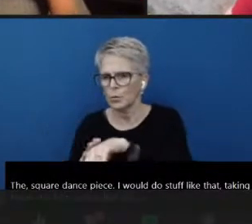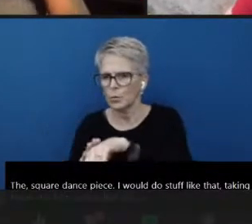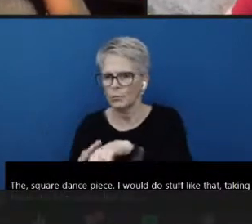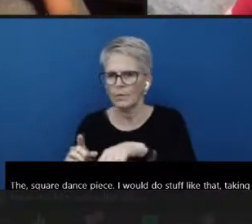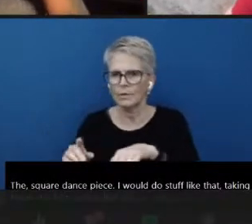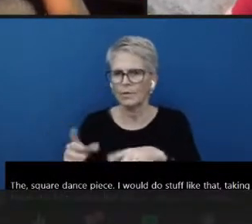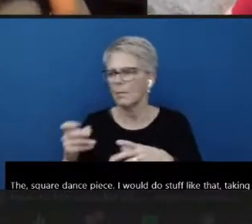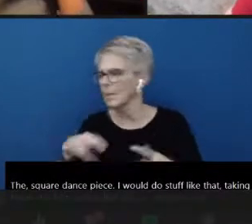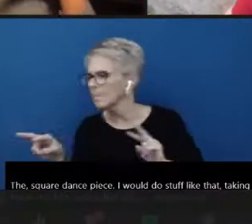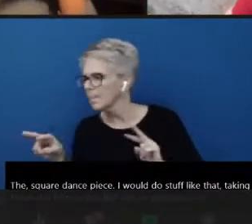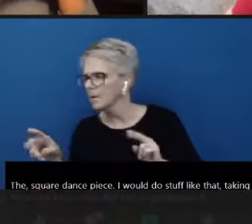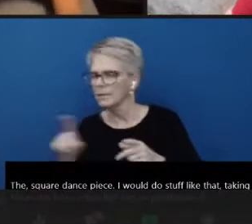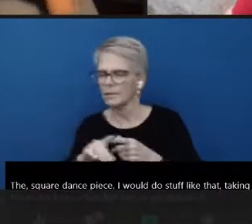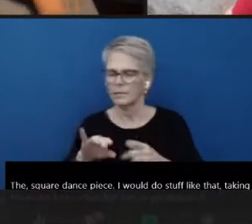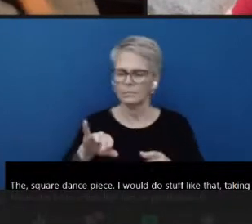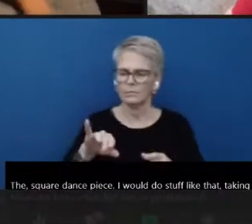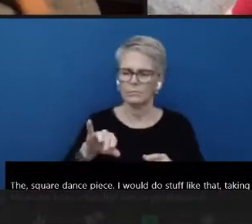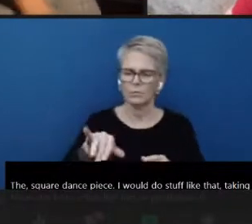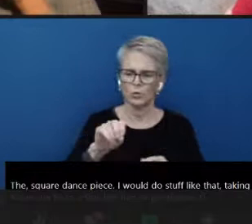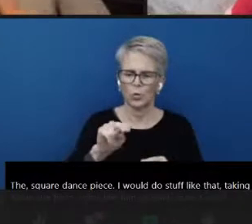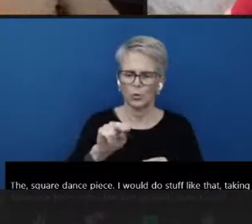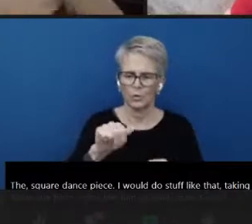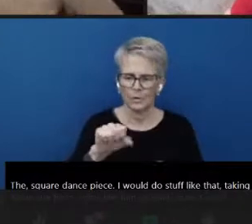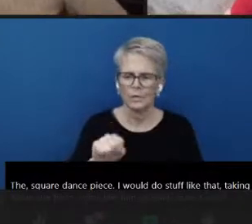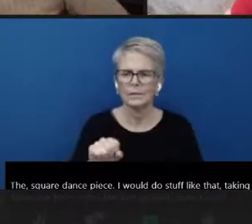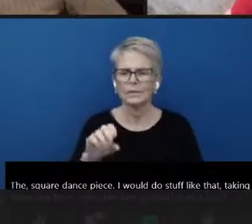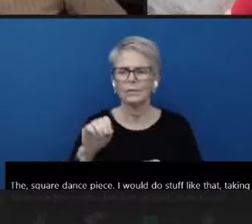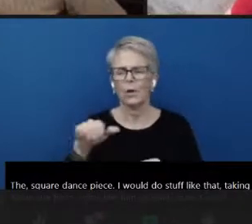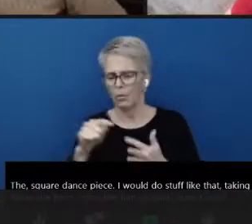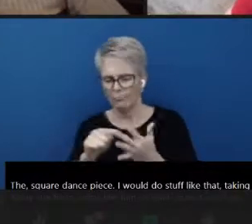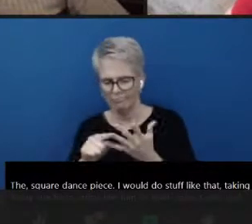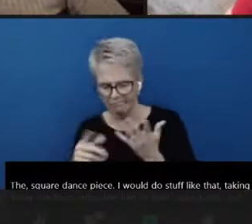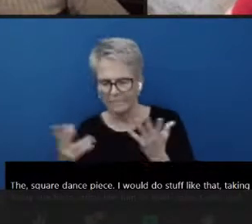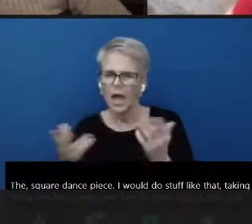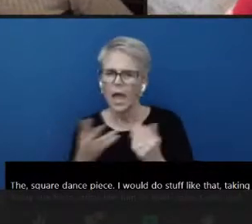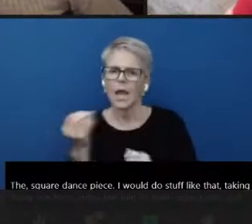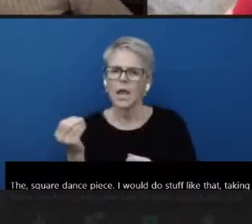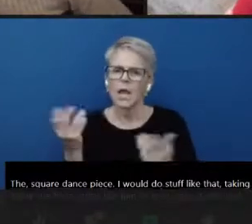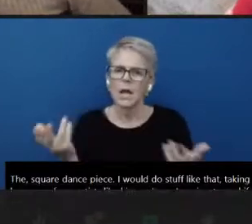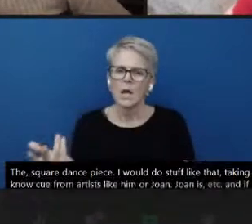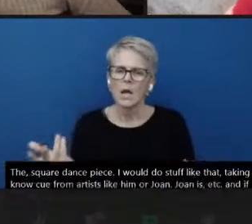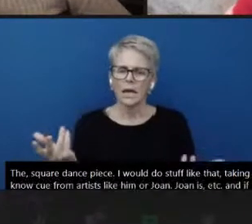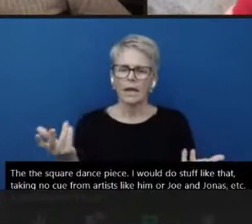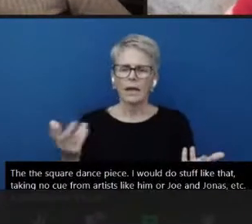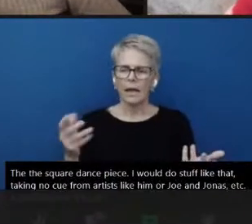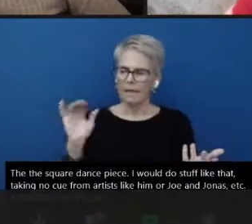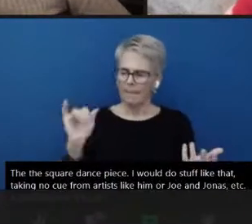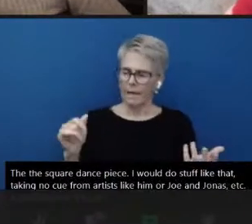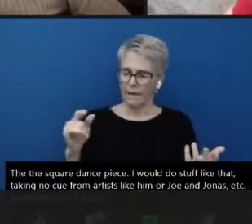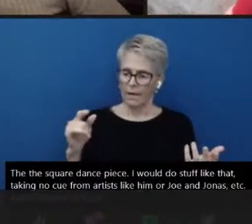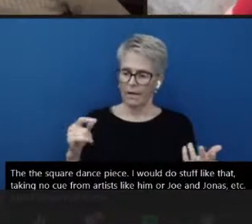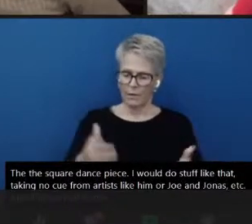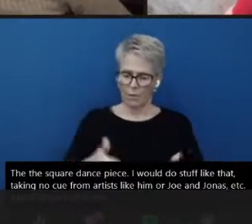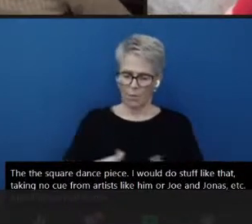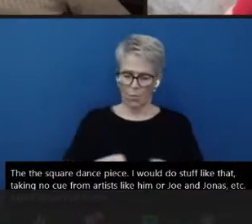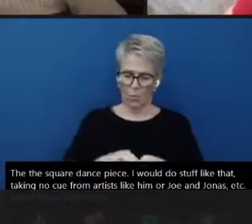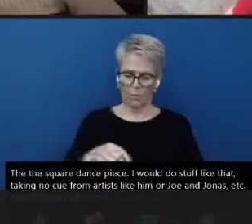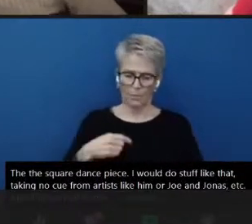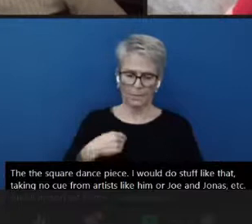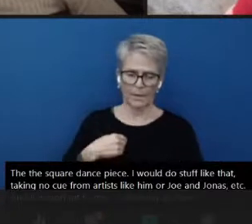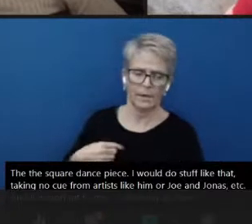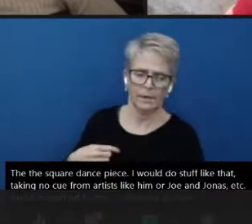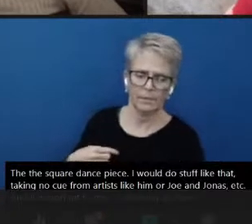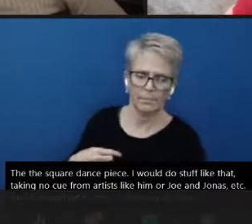Joan Jonas, etc. And it felt important to me, like looking at